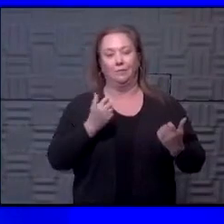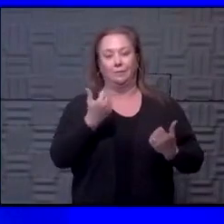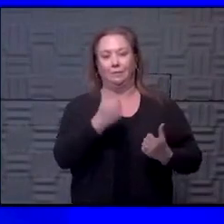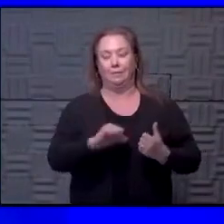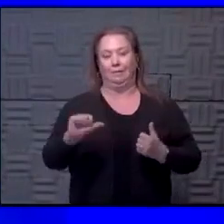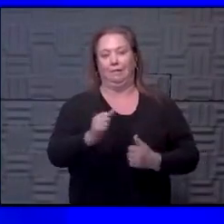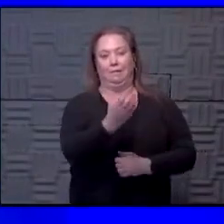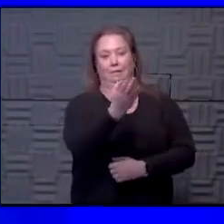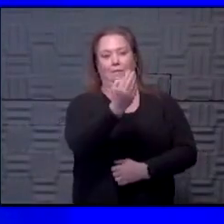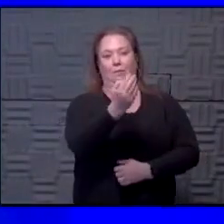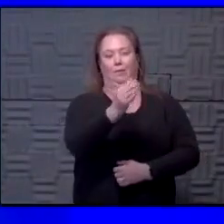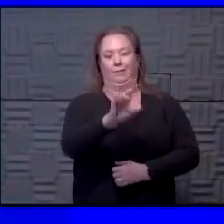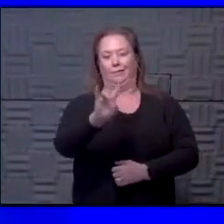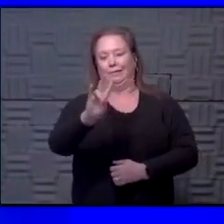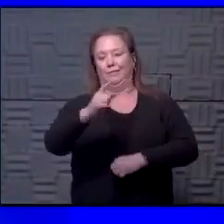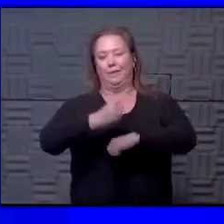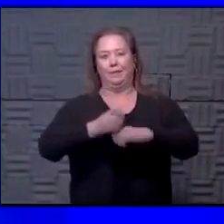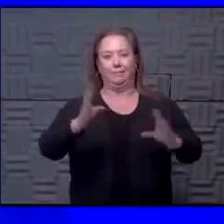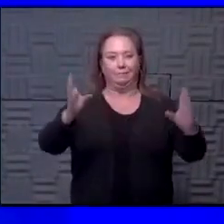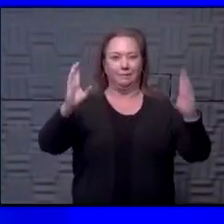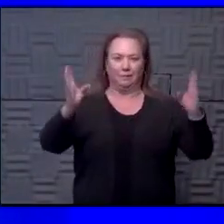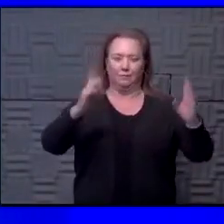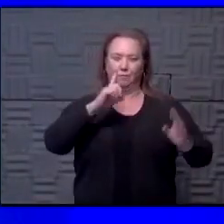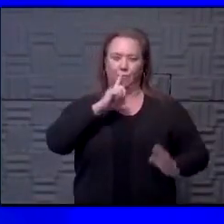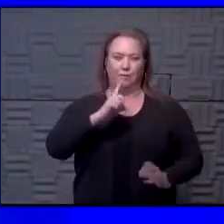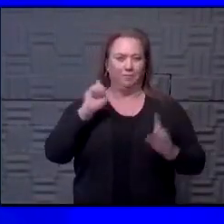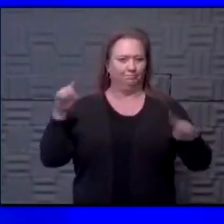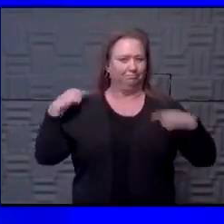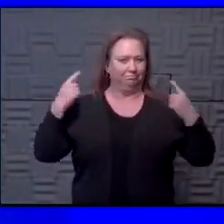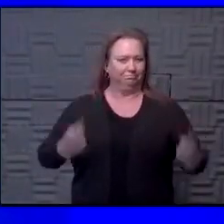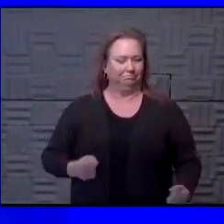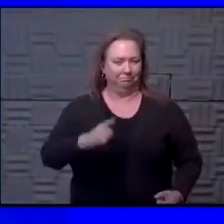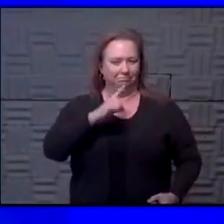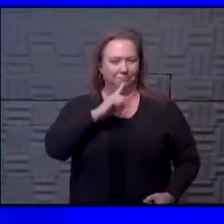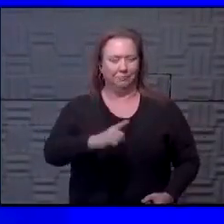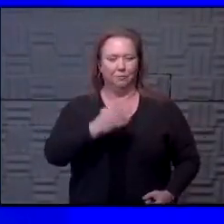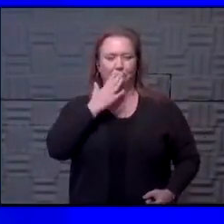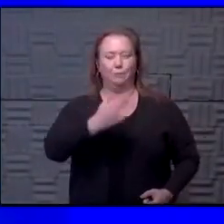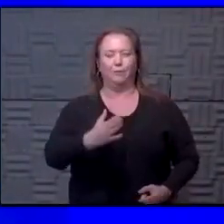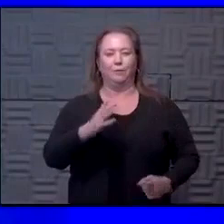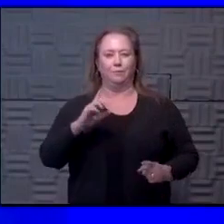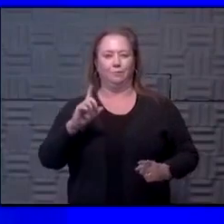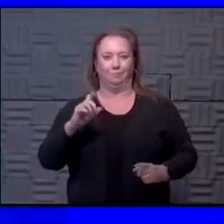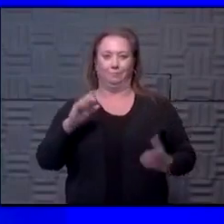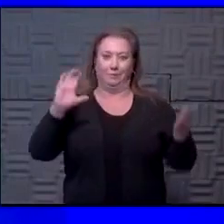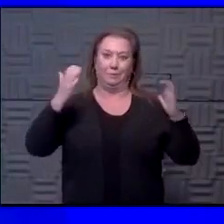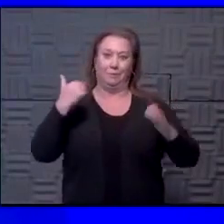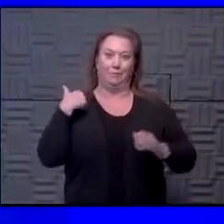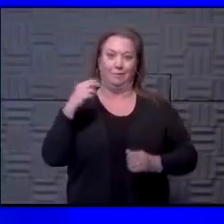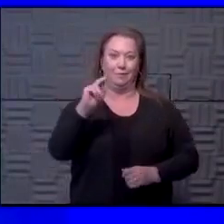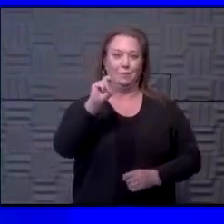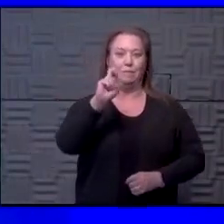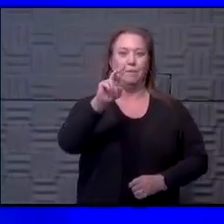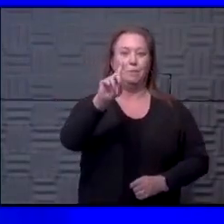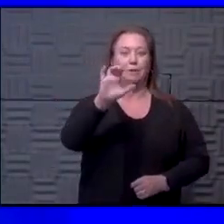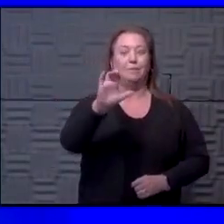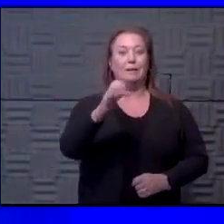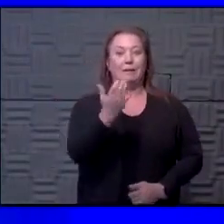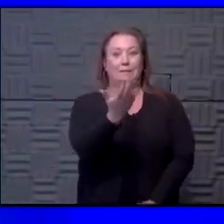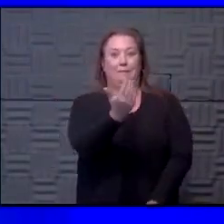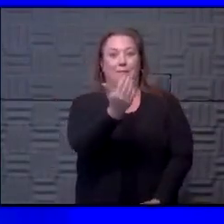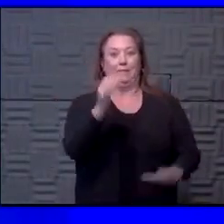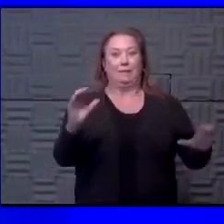running 14 or 7 days. But we've been really pretty good, a lot happier than we were, especially back in November, December. So 15